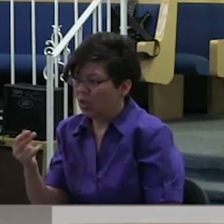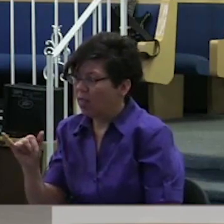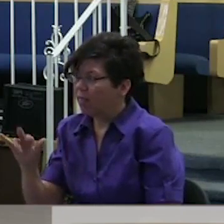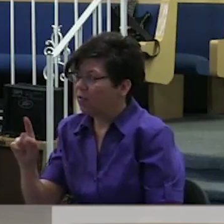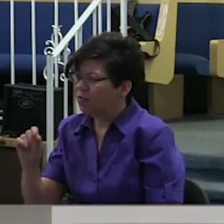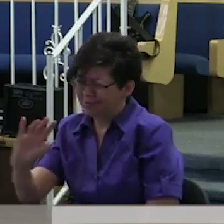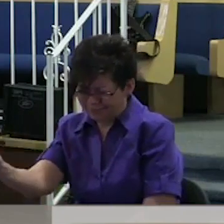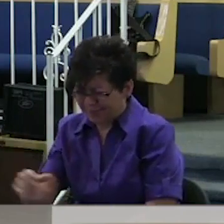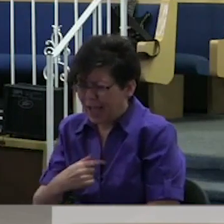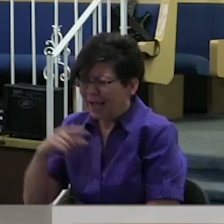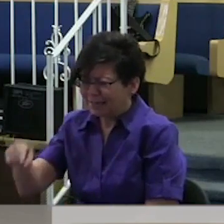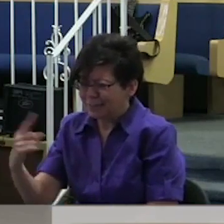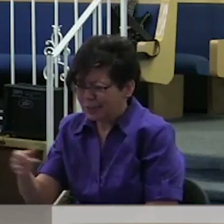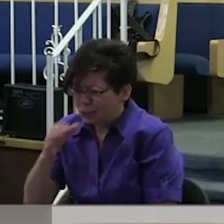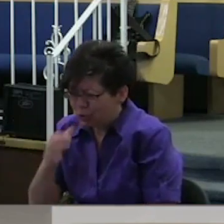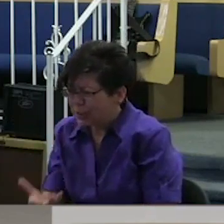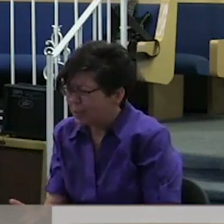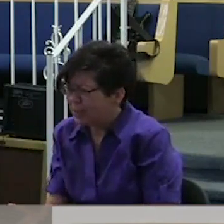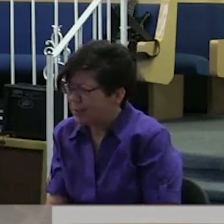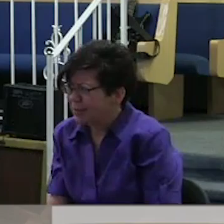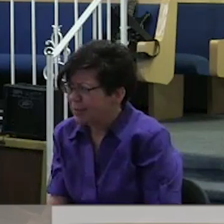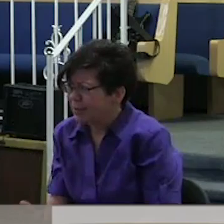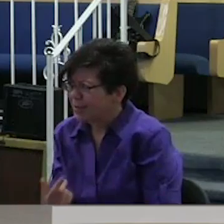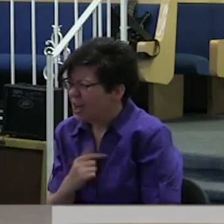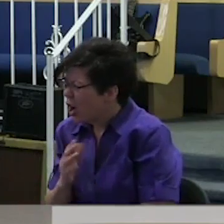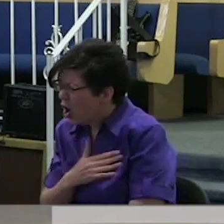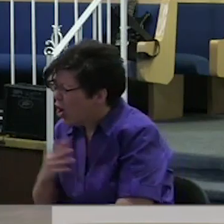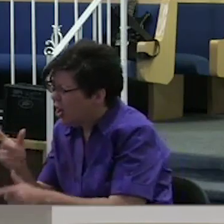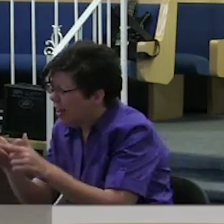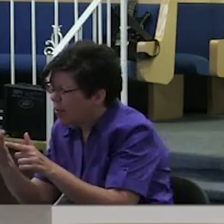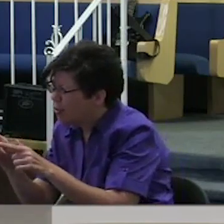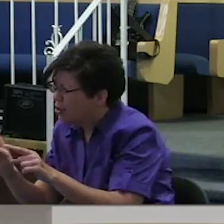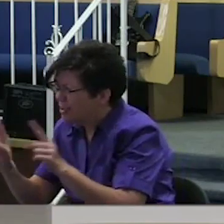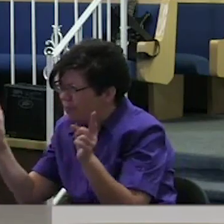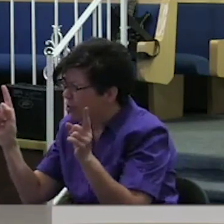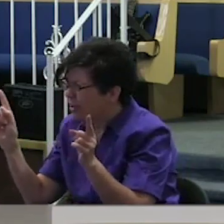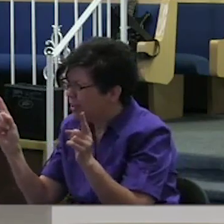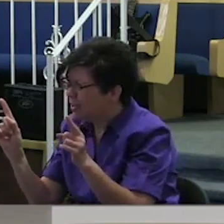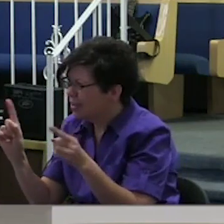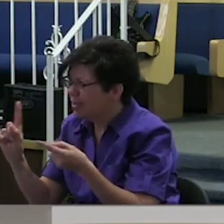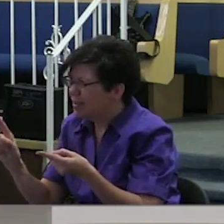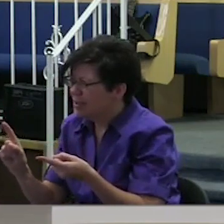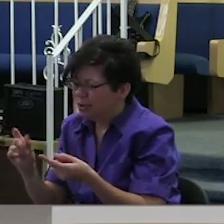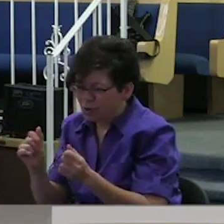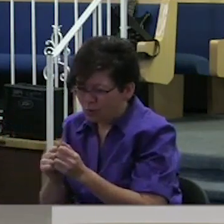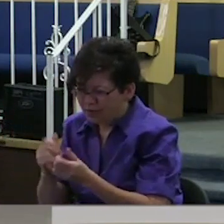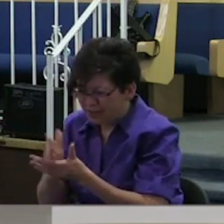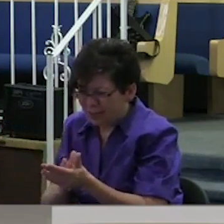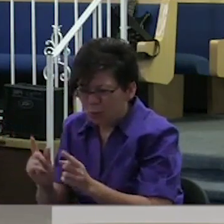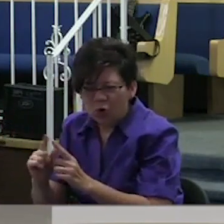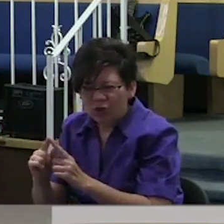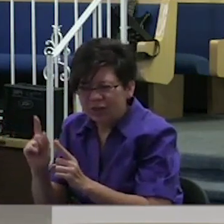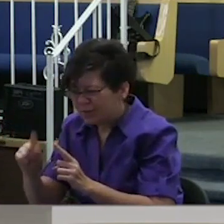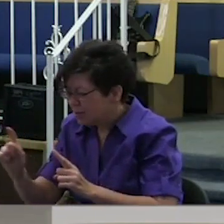drink. Yeah. We speak in a whole different way when it comes to certain words.